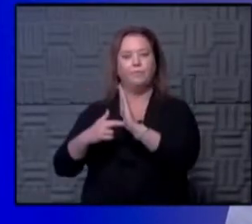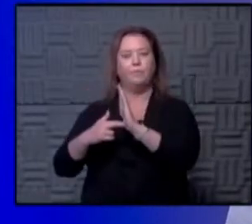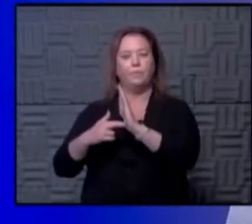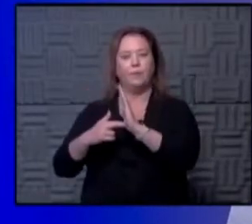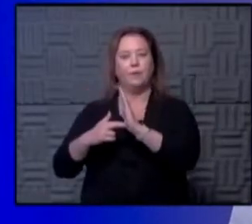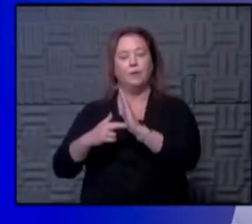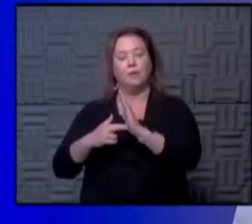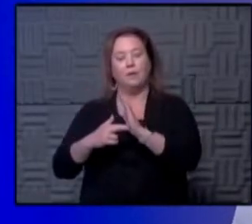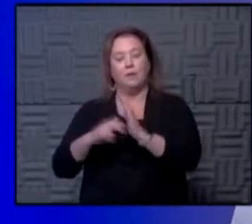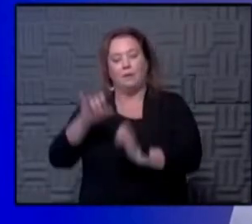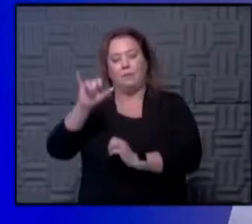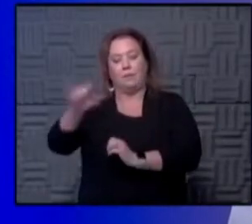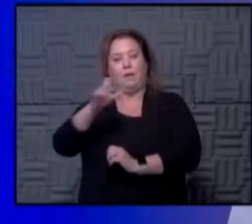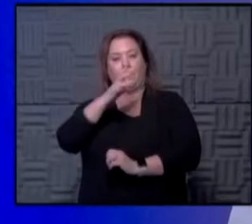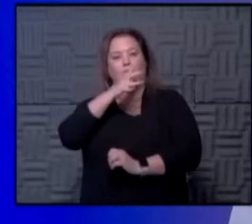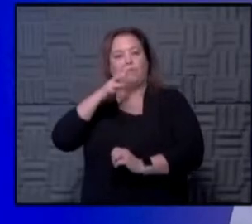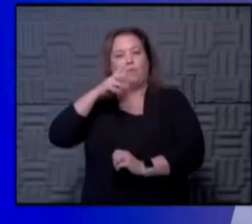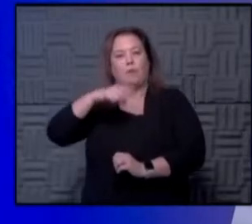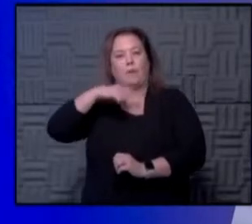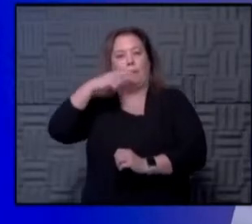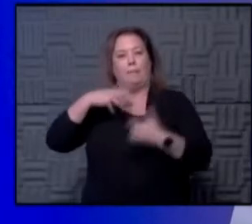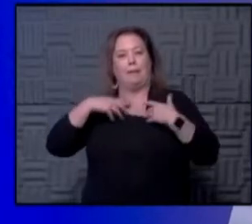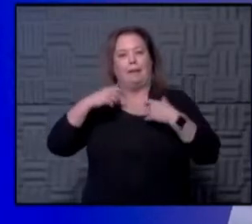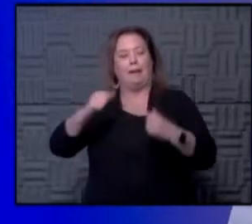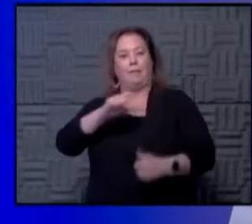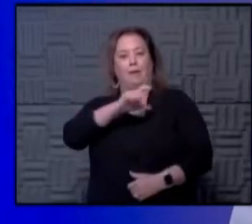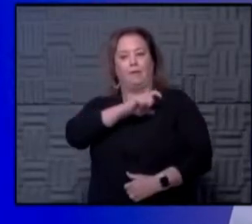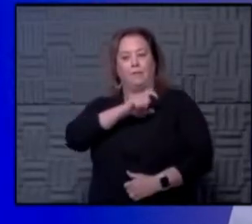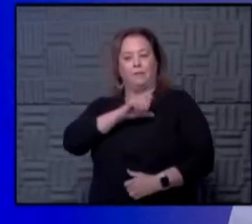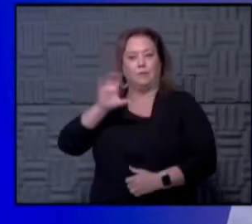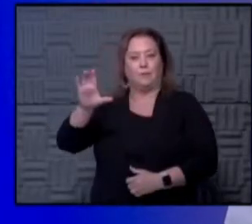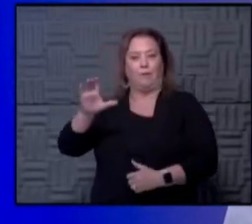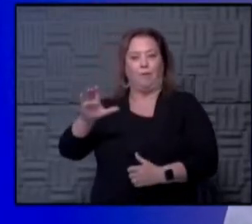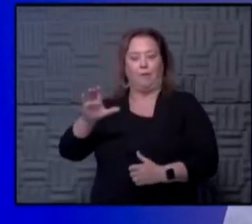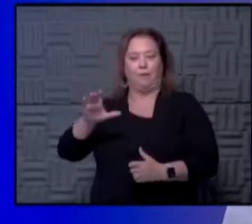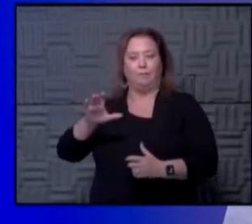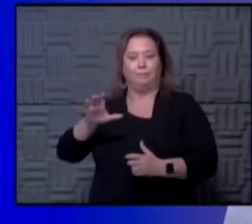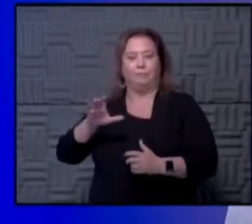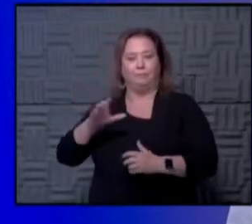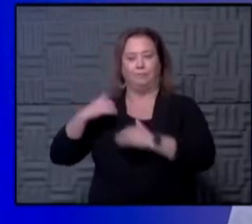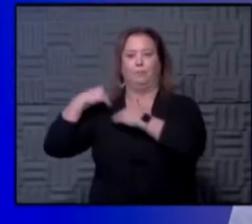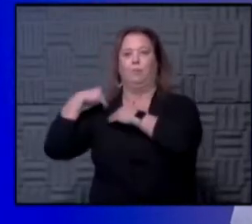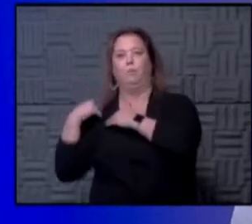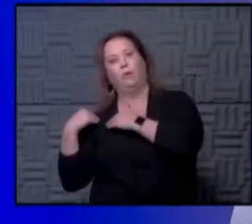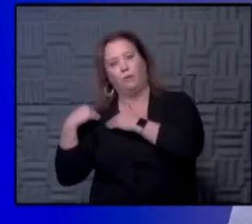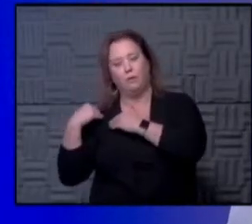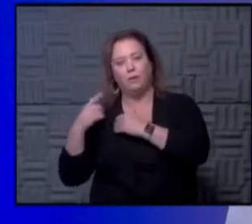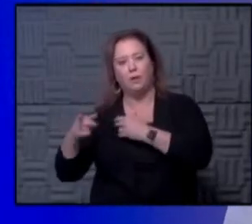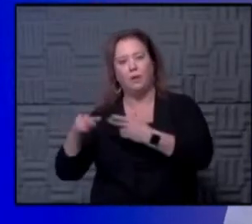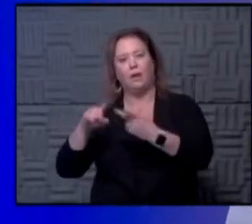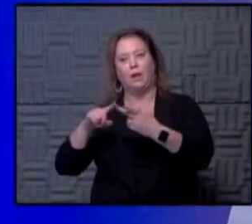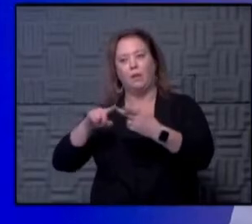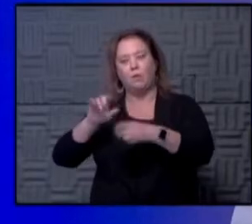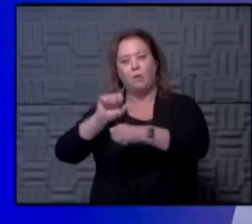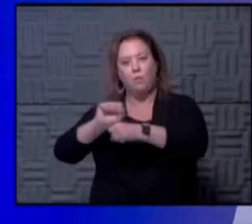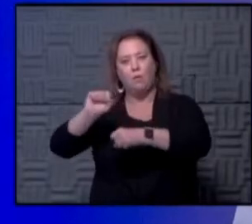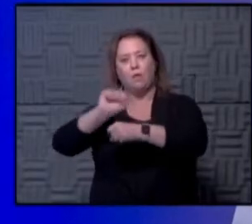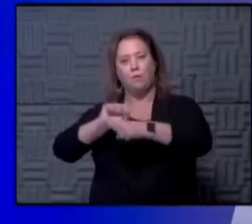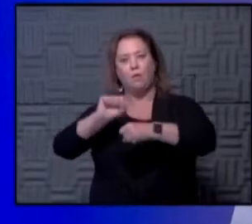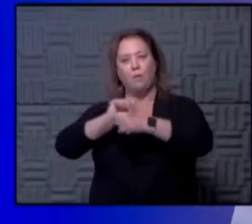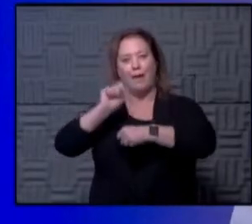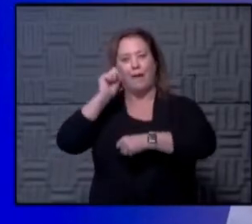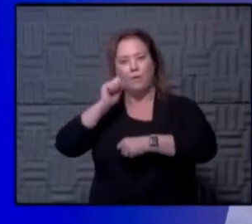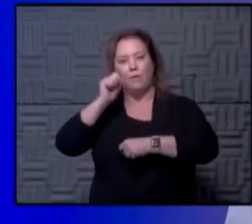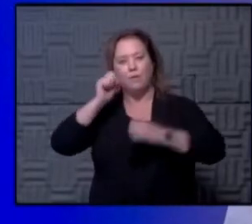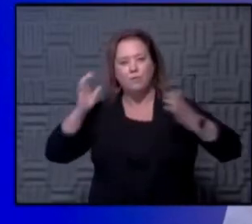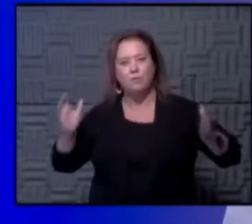the brunt of that is those rural public health officers and those nurses that are doing those jobs every day to try and encourage those